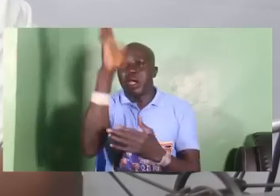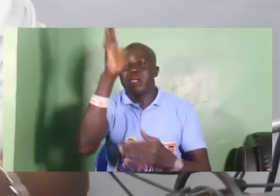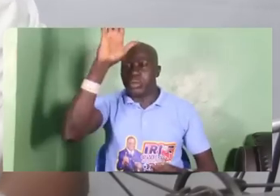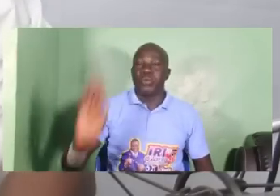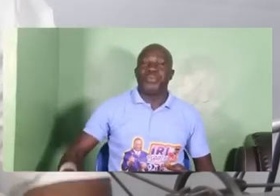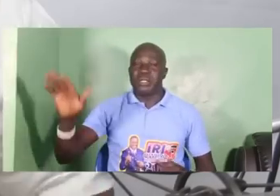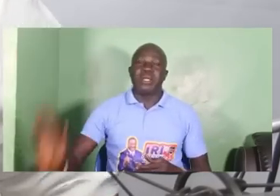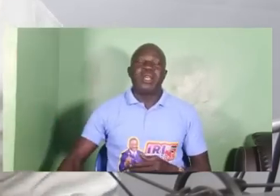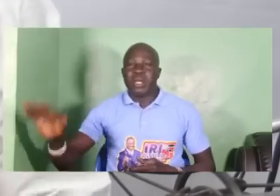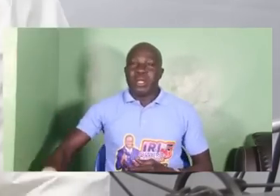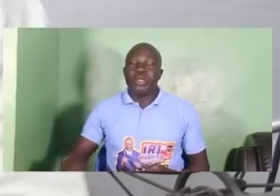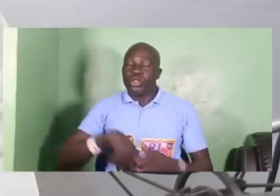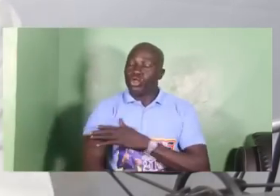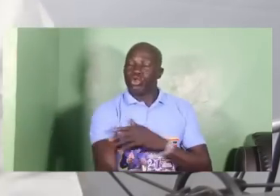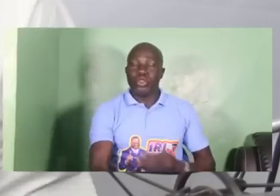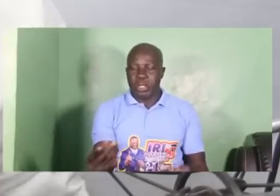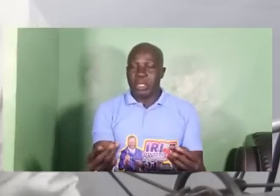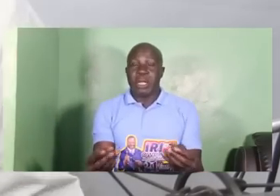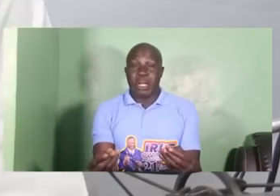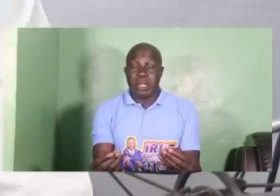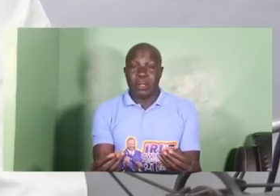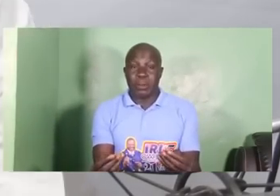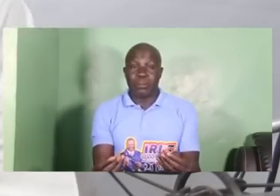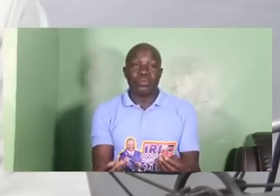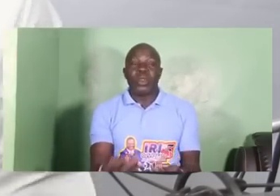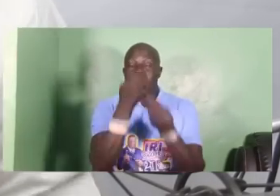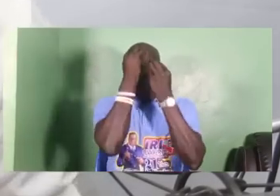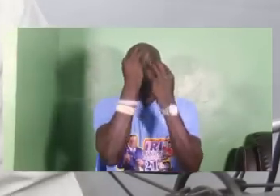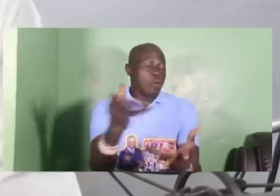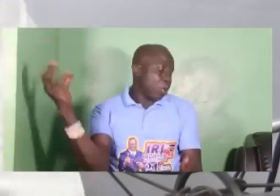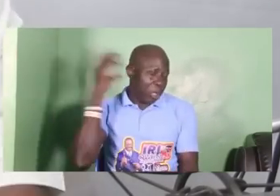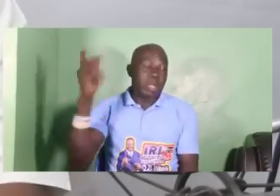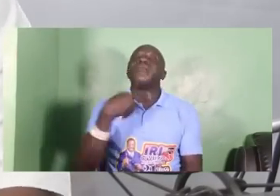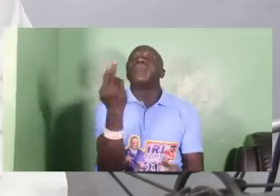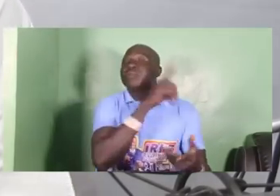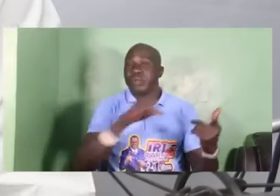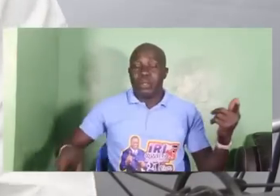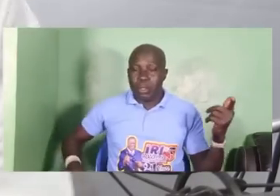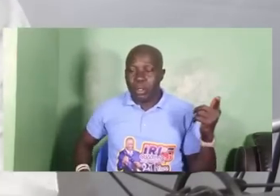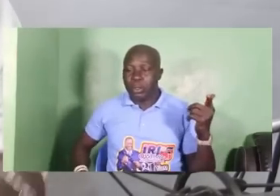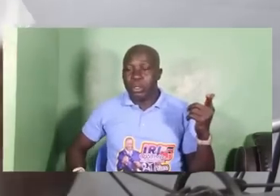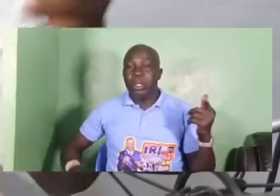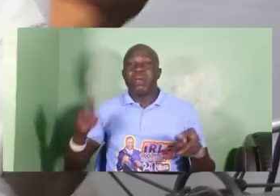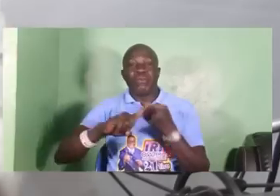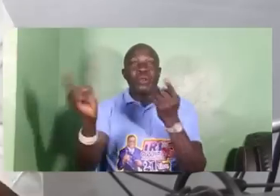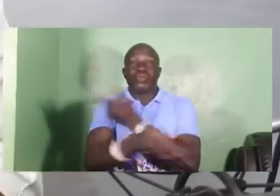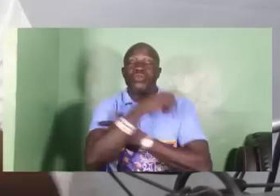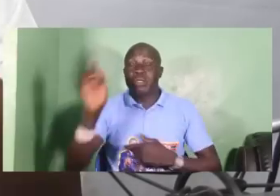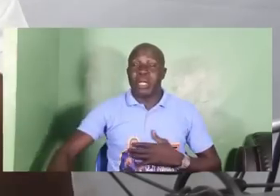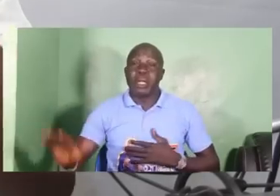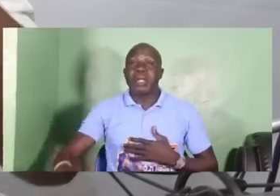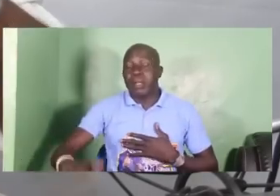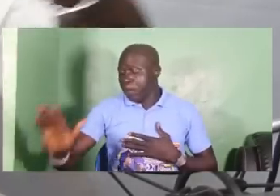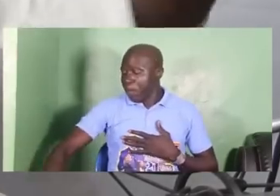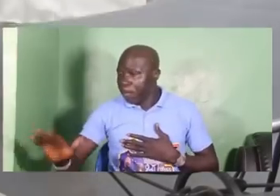Use your right hand to bang the floor. Say you land. Hear the word of God. As from